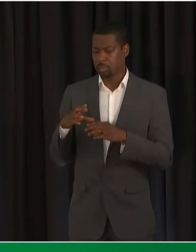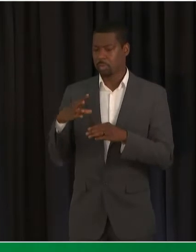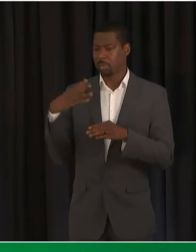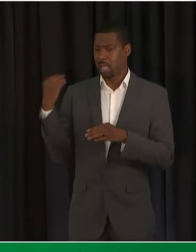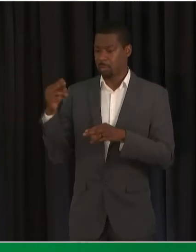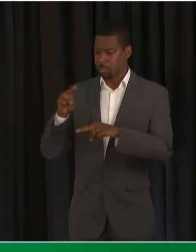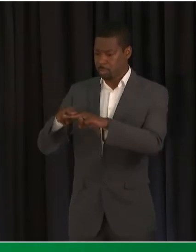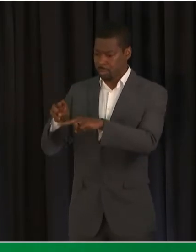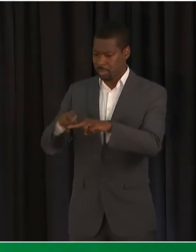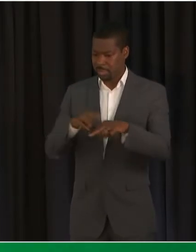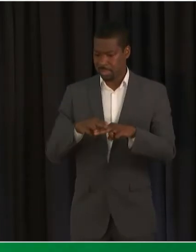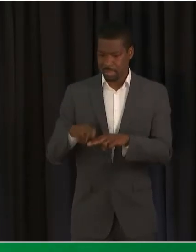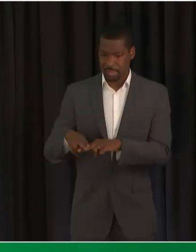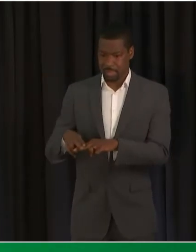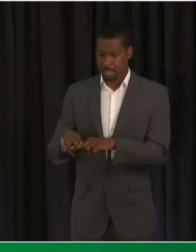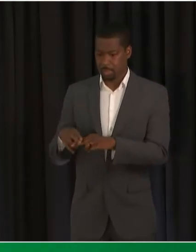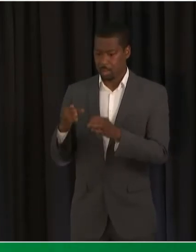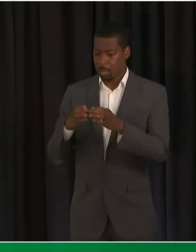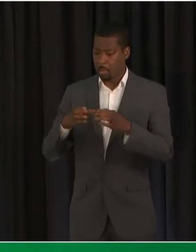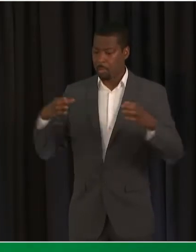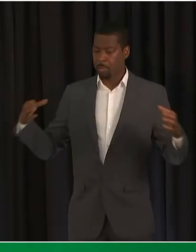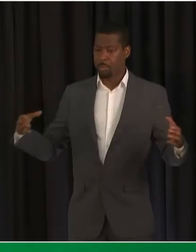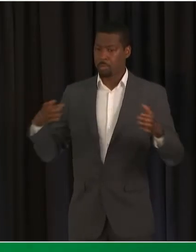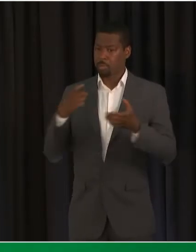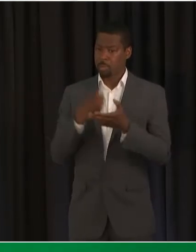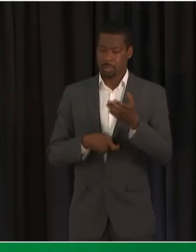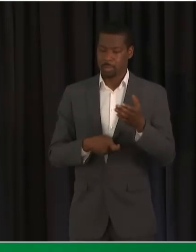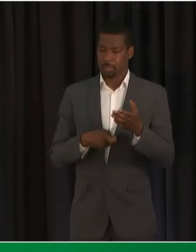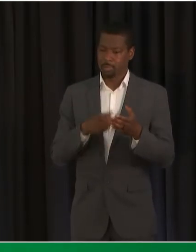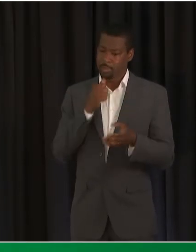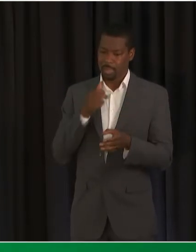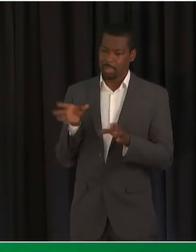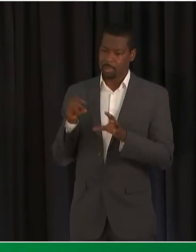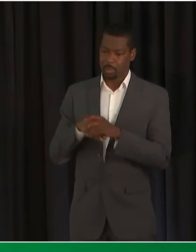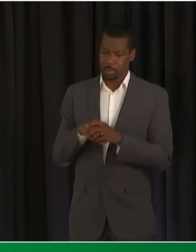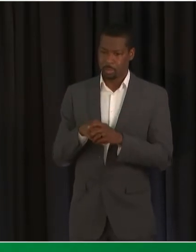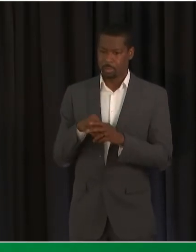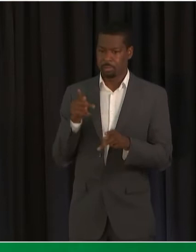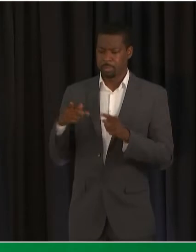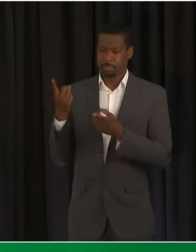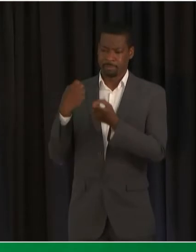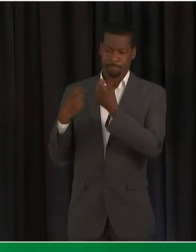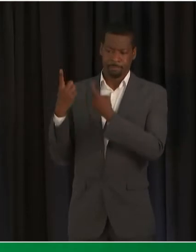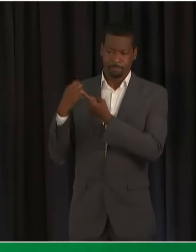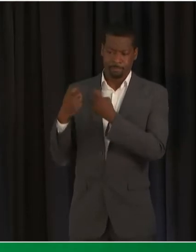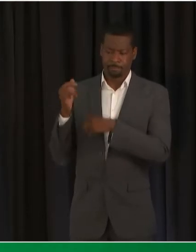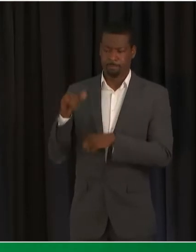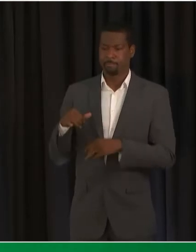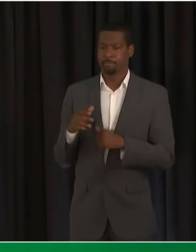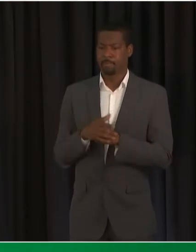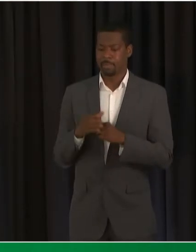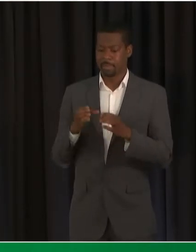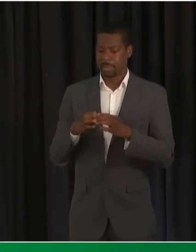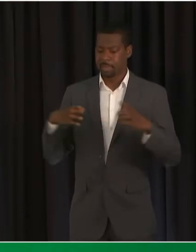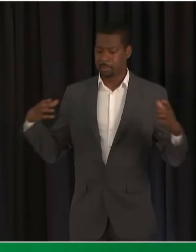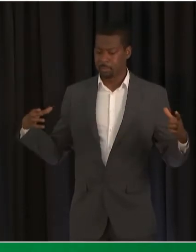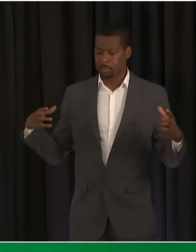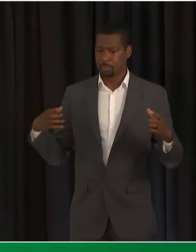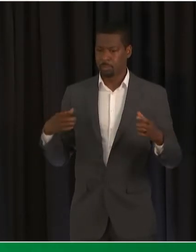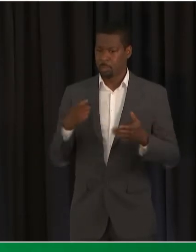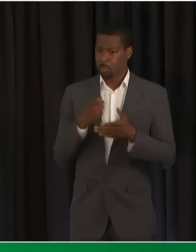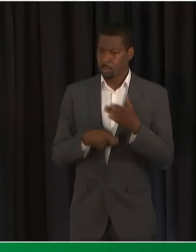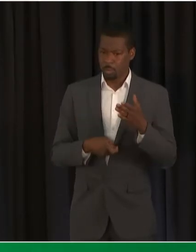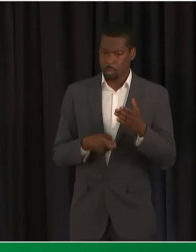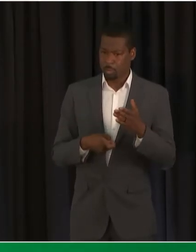outdoor seating. Now, expansion costs are ineligible, because I've been getting that question over the last 2 or 3 days.